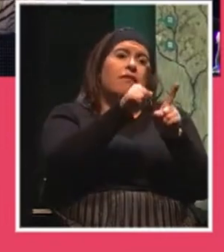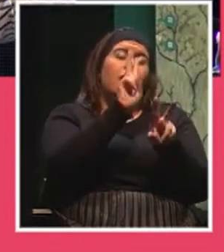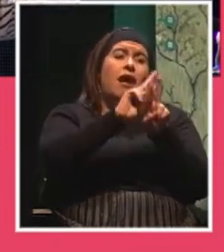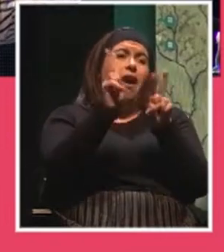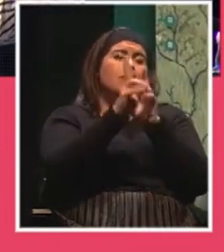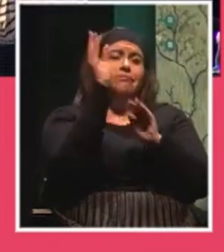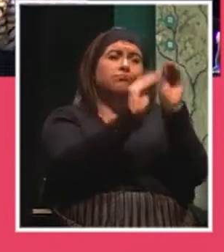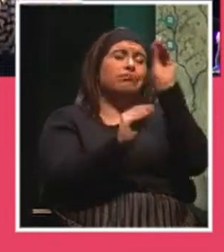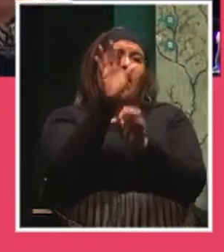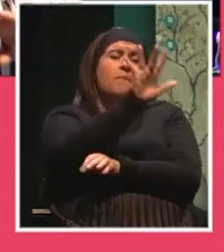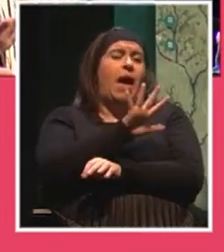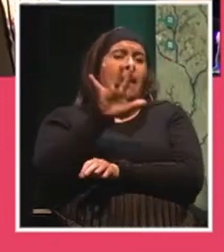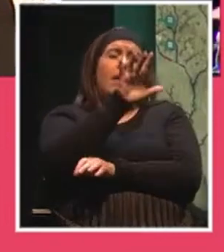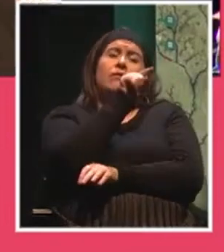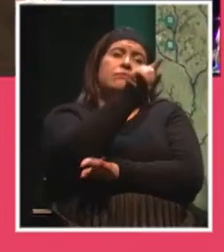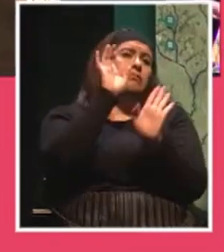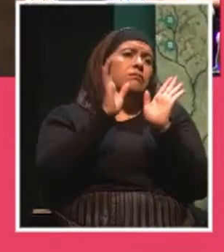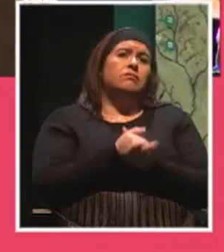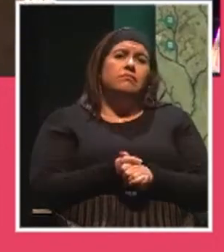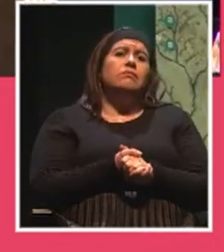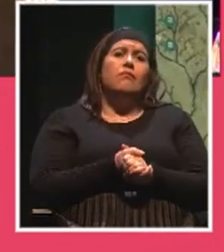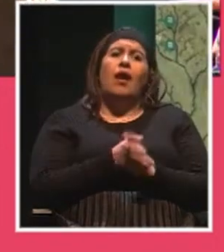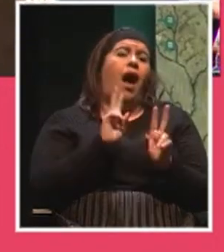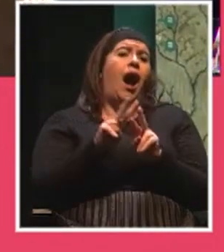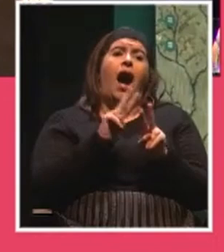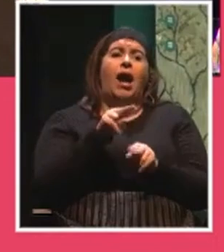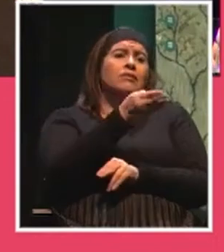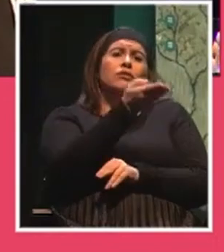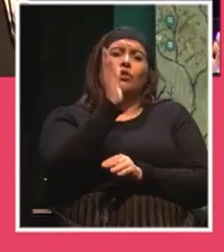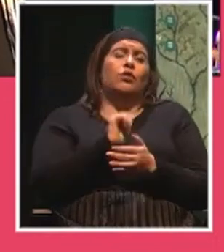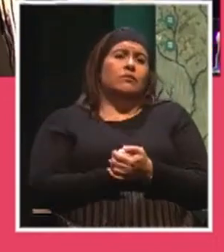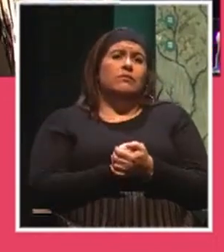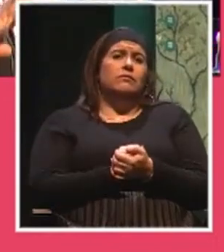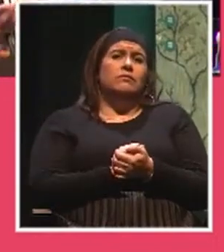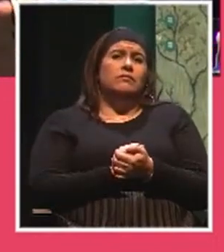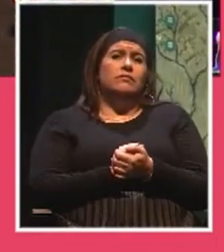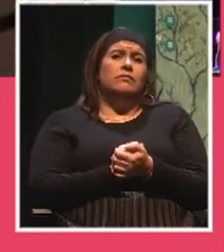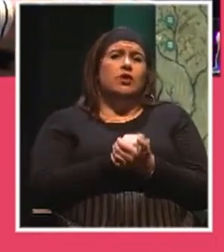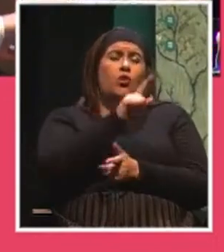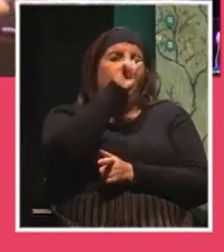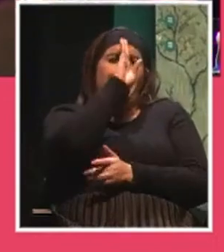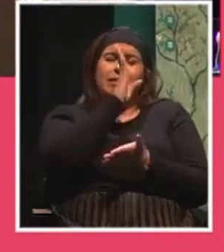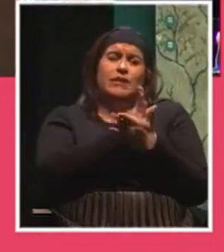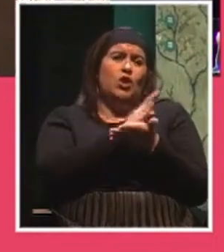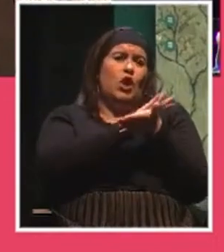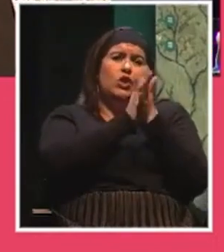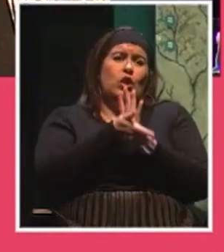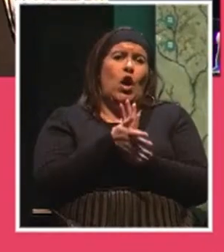no chaser. Just do it. You're going to have to make all the decisions about what the land looks like, what the water looks like. It's got